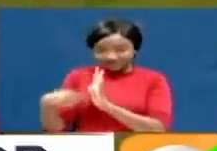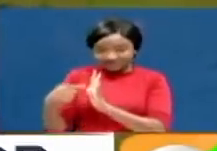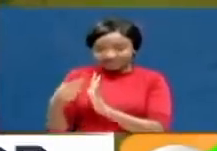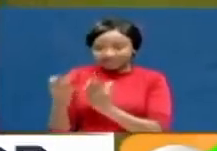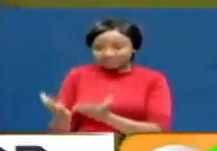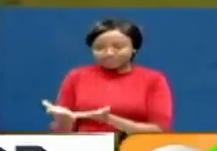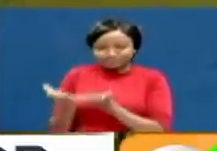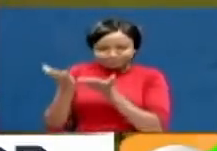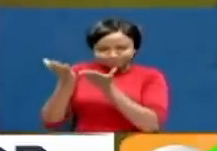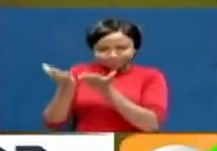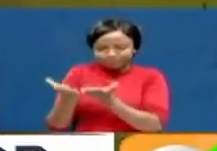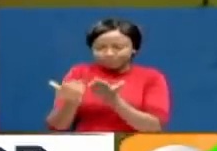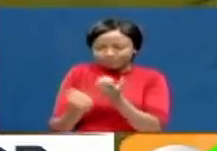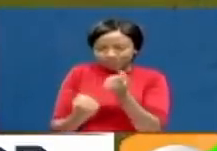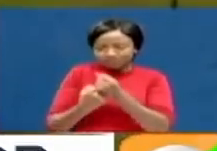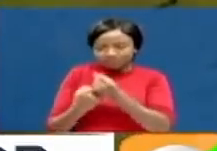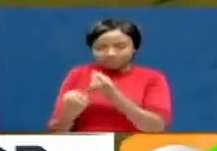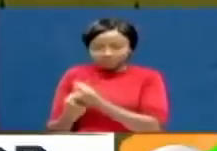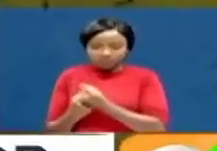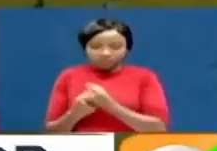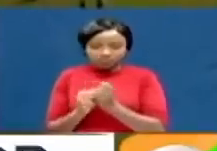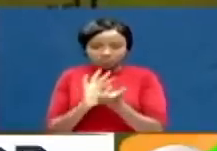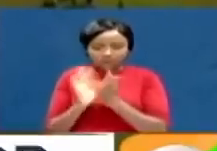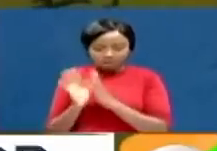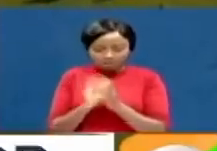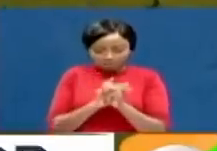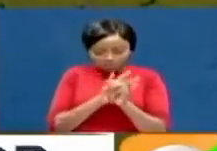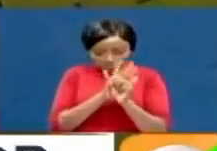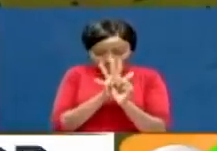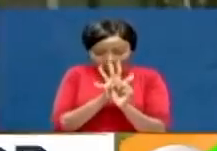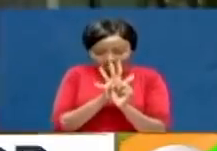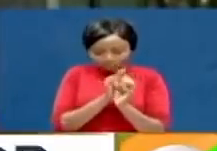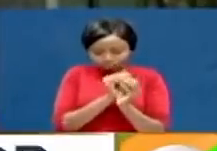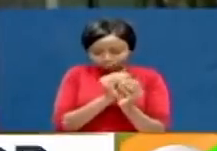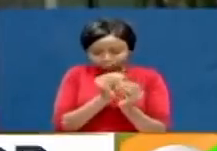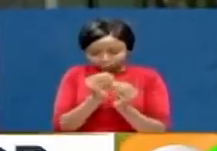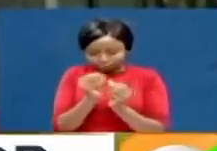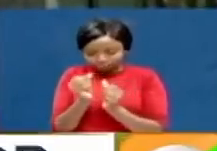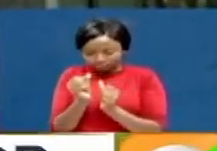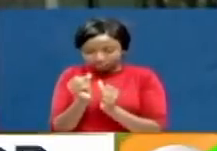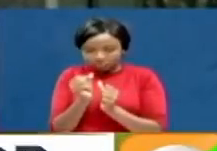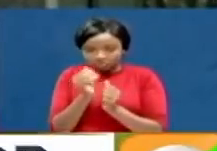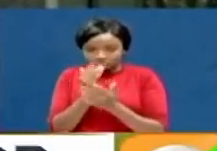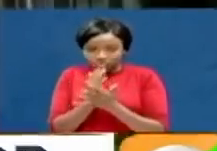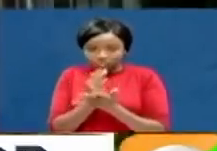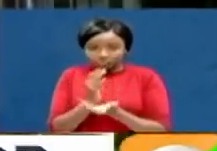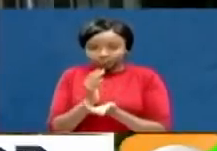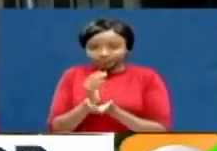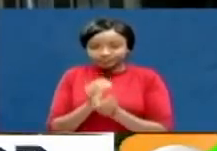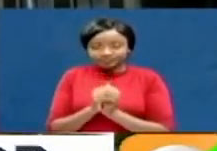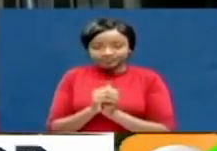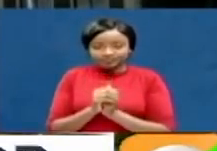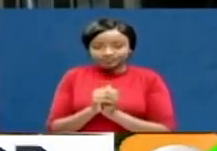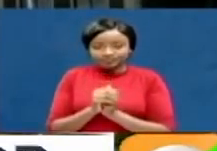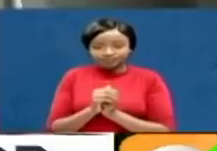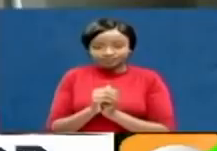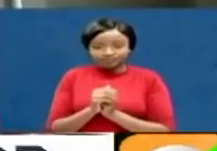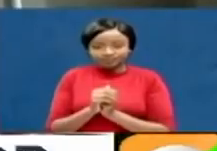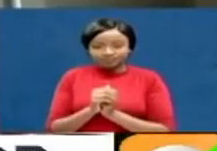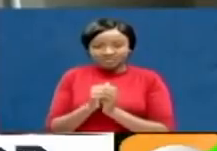providing frontline assistance in the battle against COVID-19. Its infectious disease unit, isolation